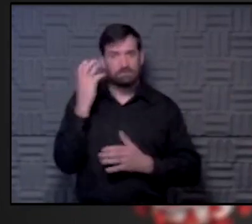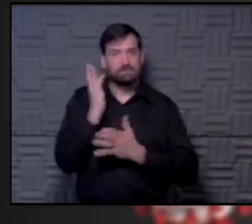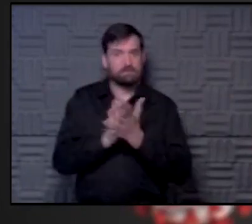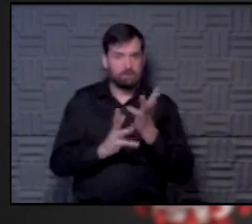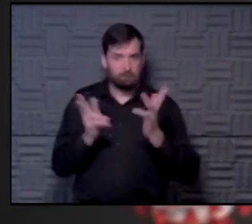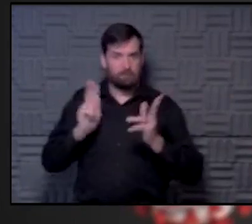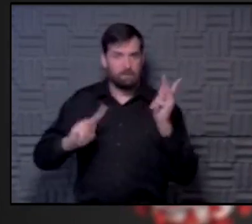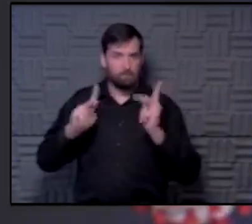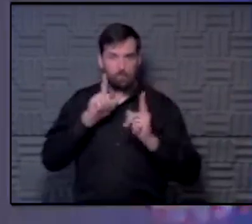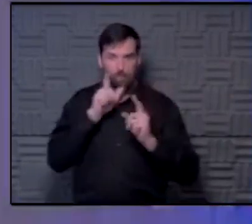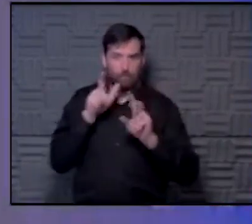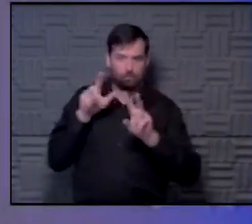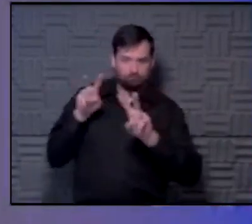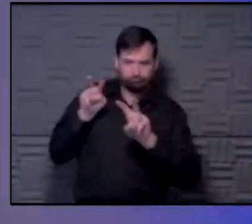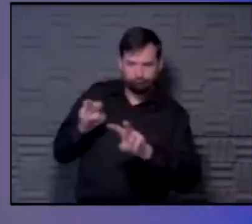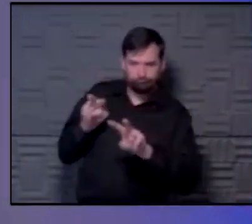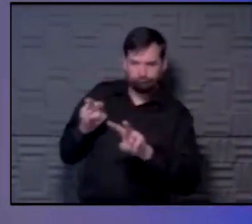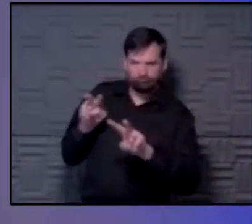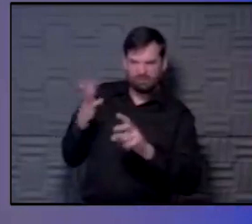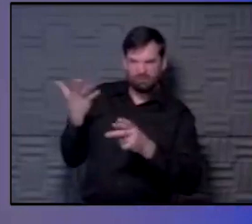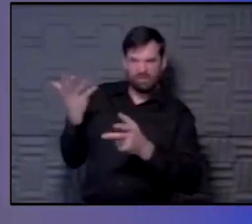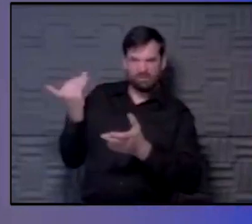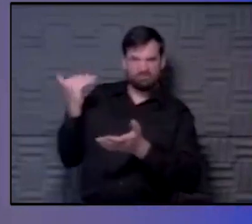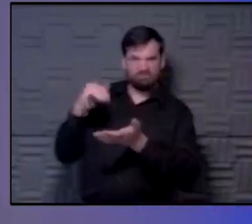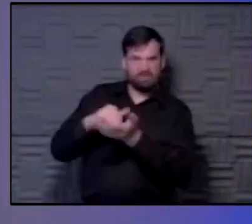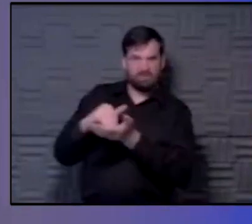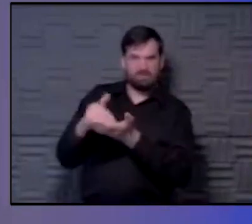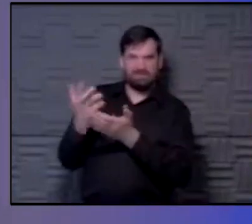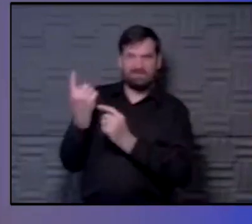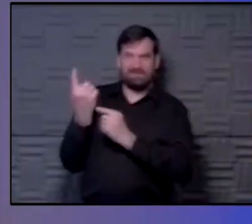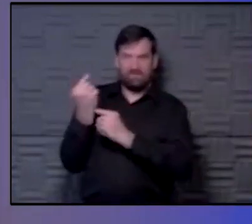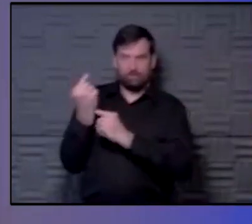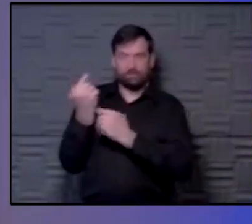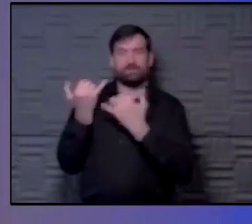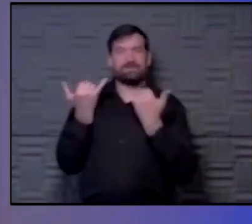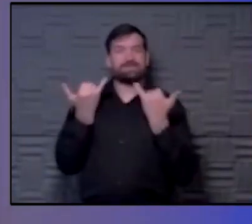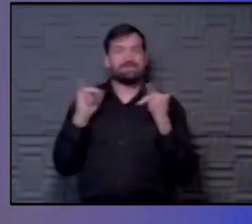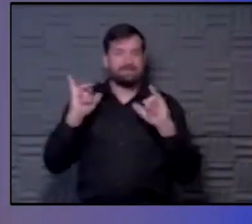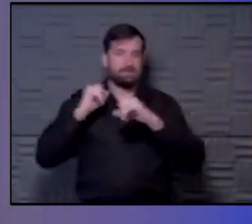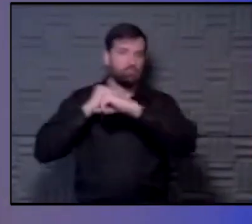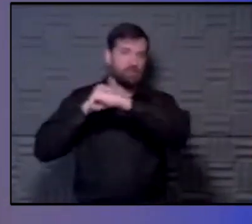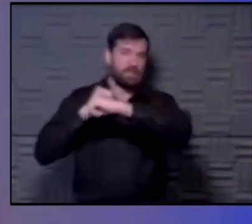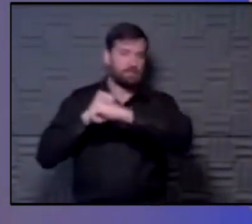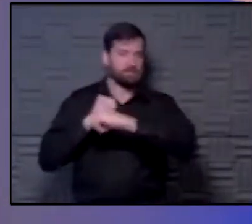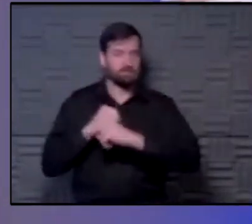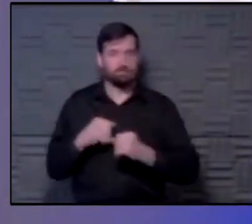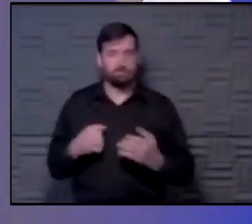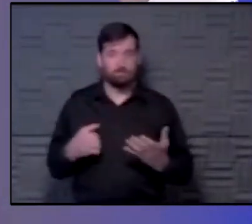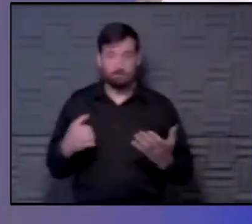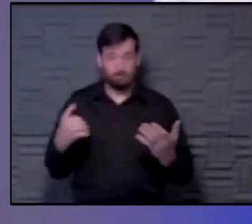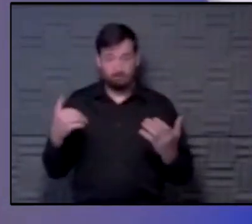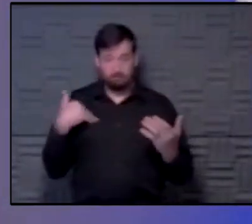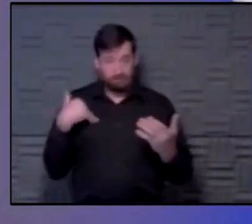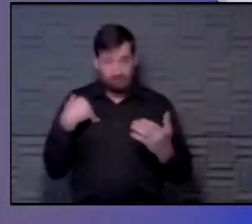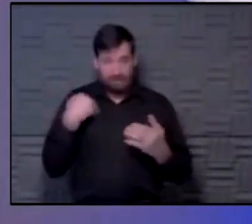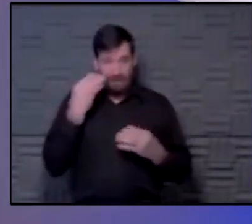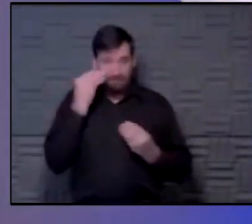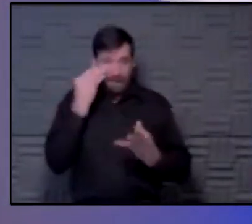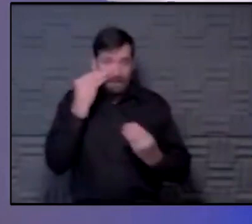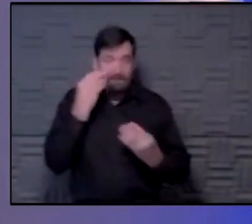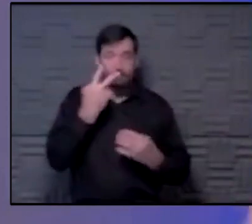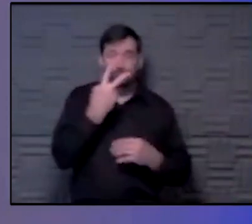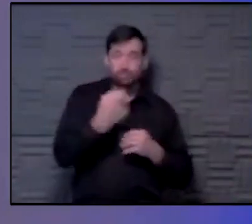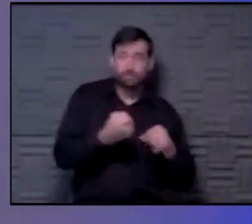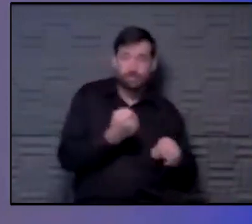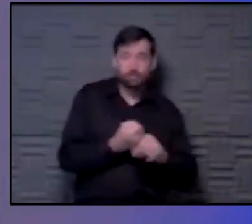who've been followed that were vaccinated in the middle of last year who are still protected. So we don't have data about 2 years or 4